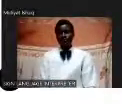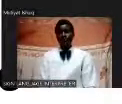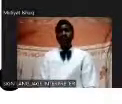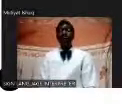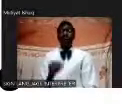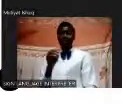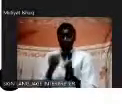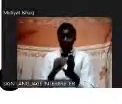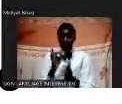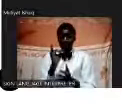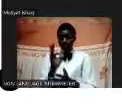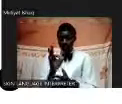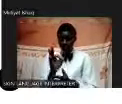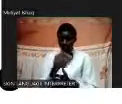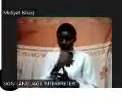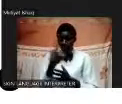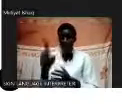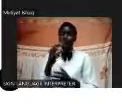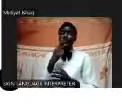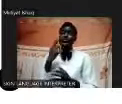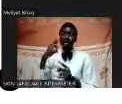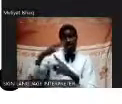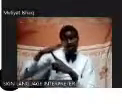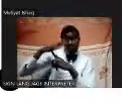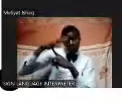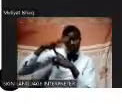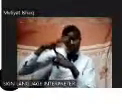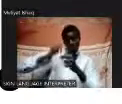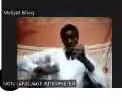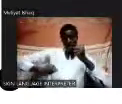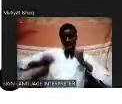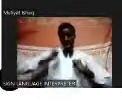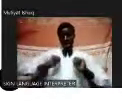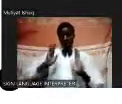famous actor, who would you be?